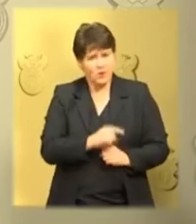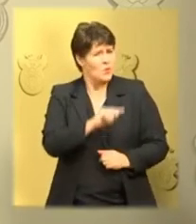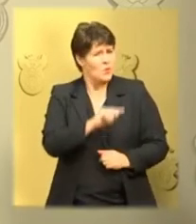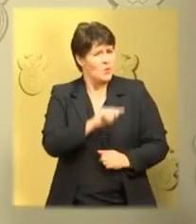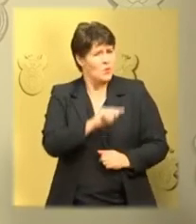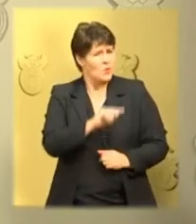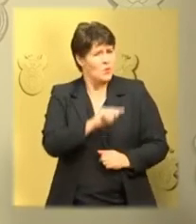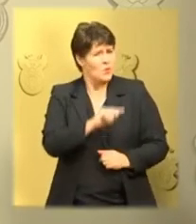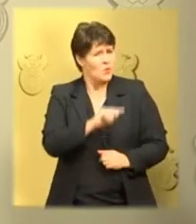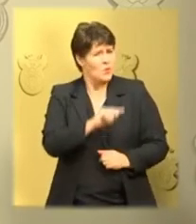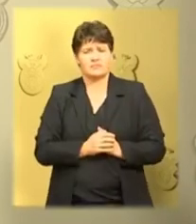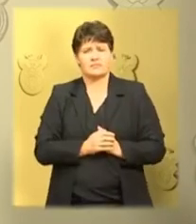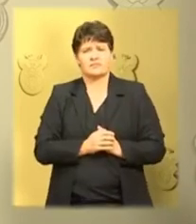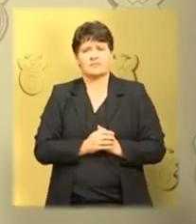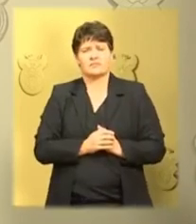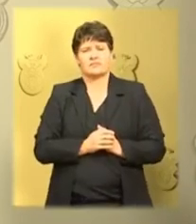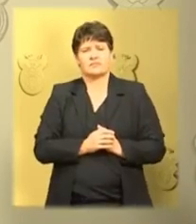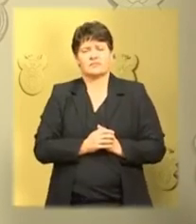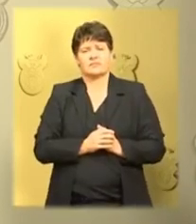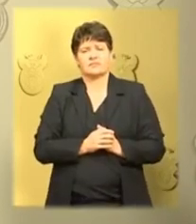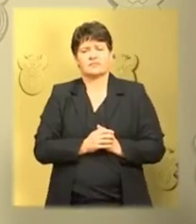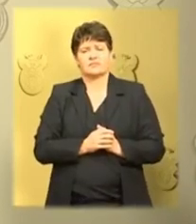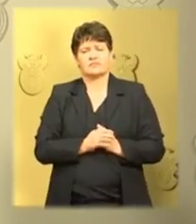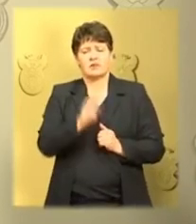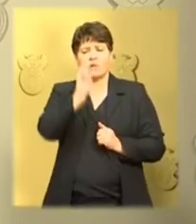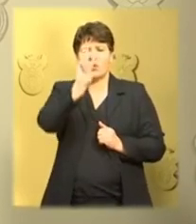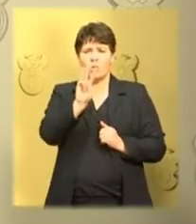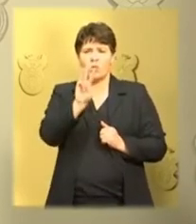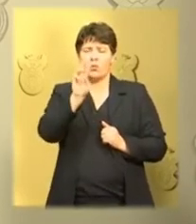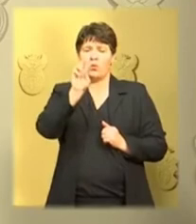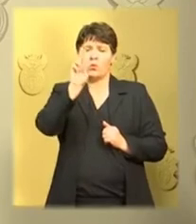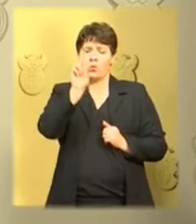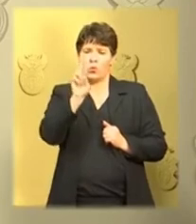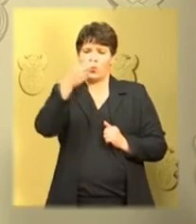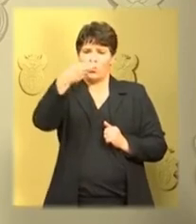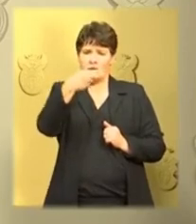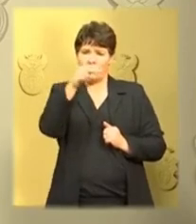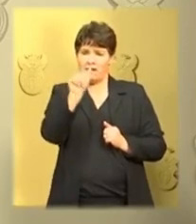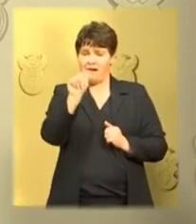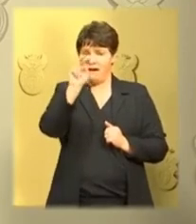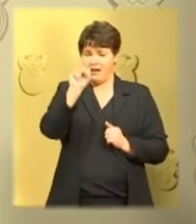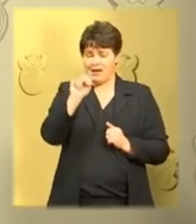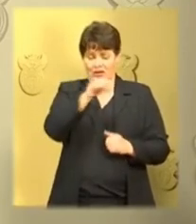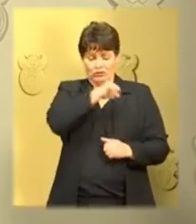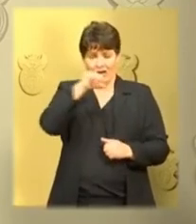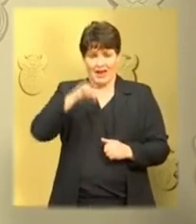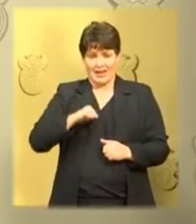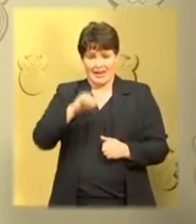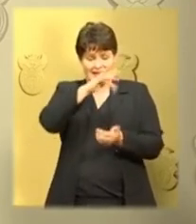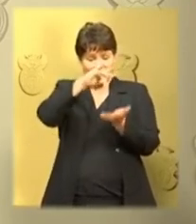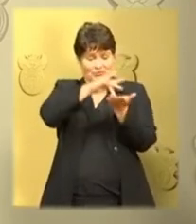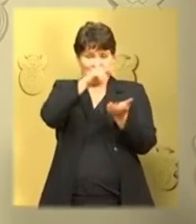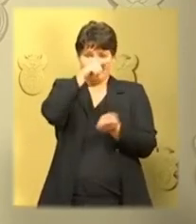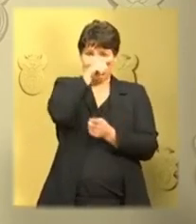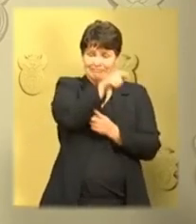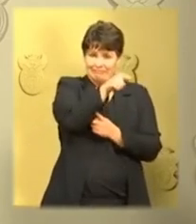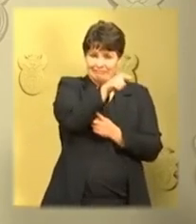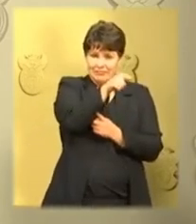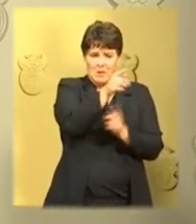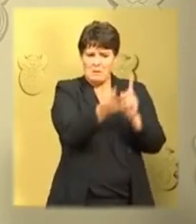in the Chinese city of Wuhan in December last year, has spread rapidly across the